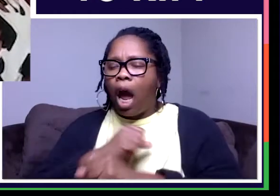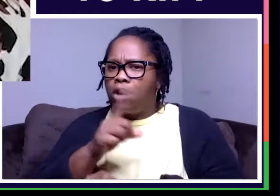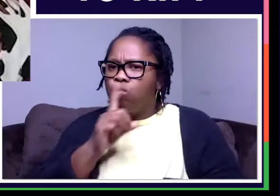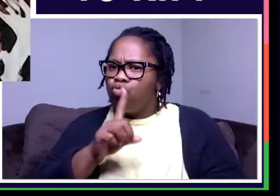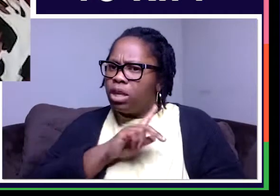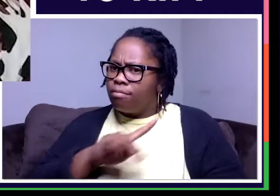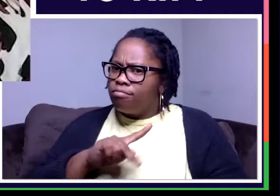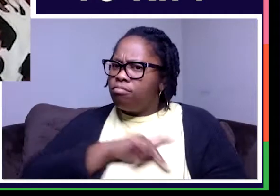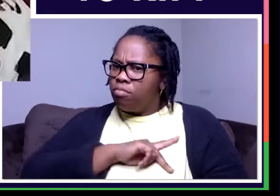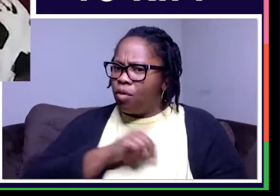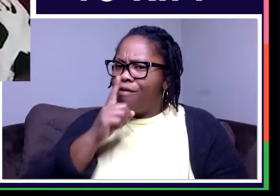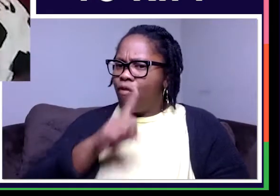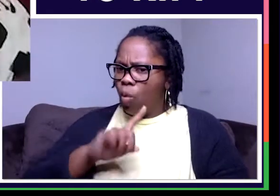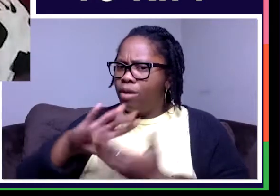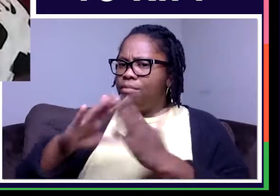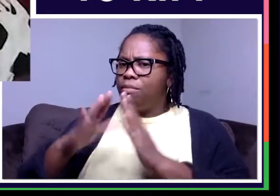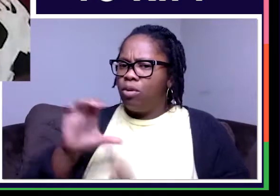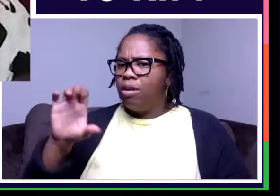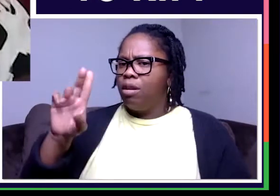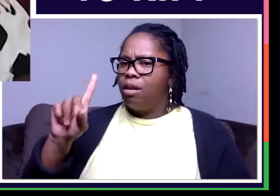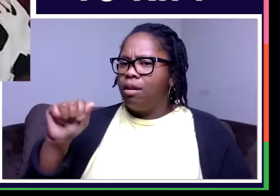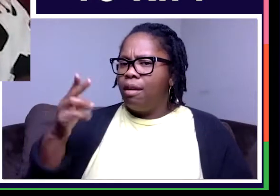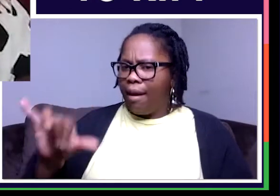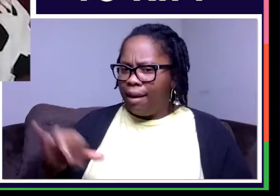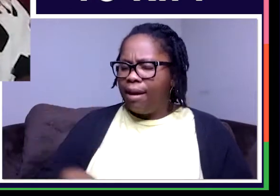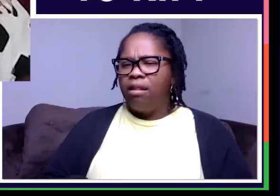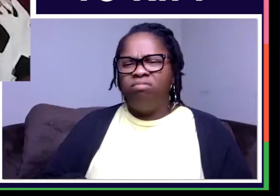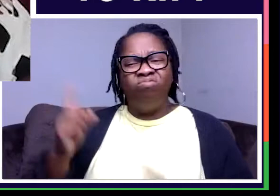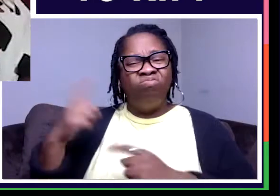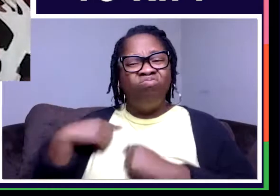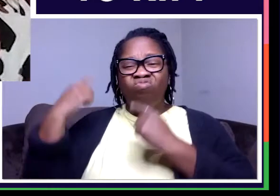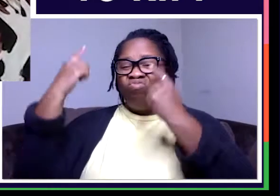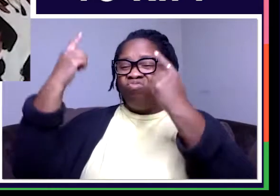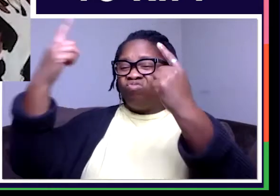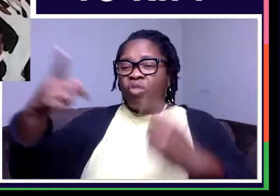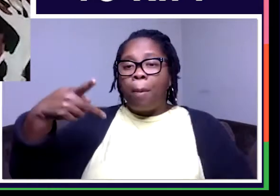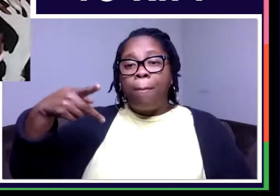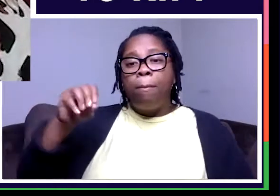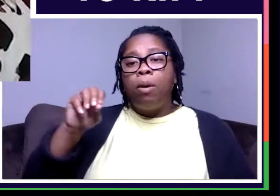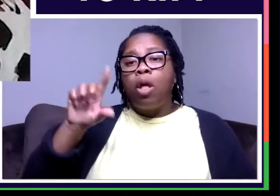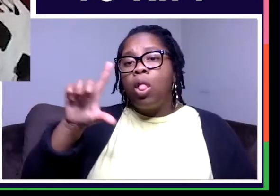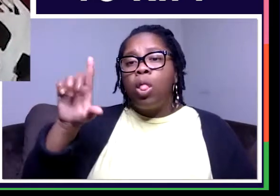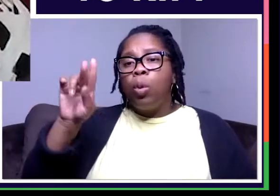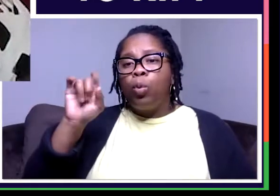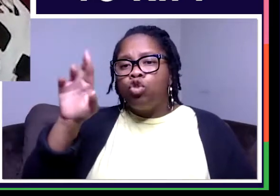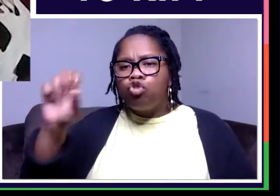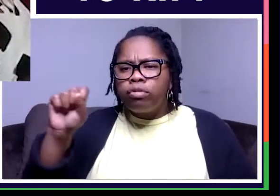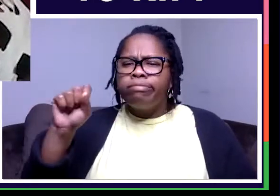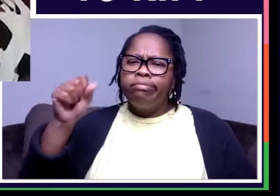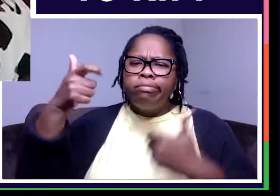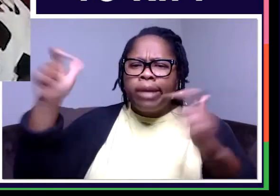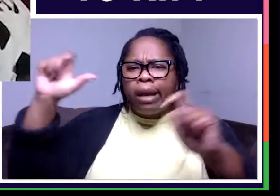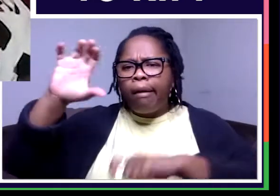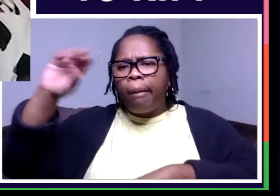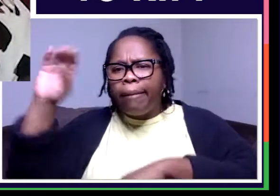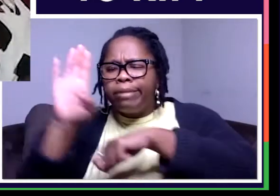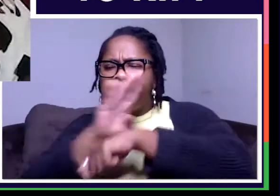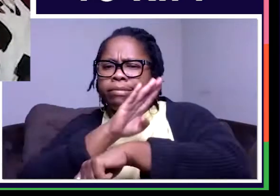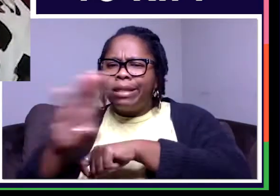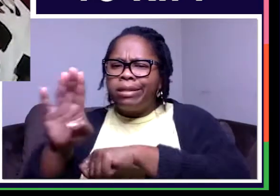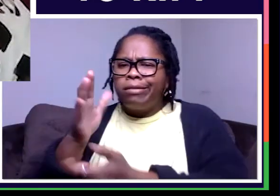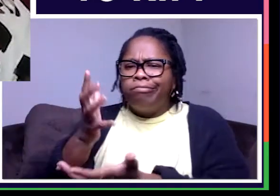deeply personal for the community of Cudahy. Polluters have long subjected the